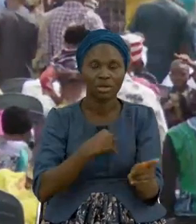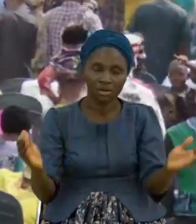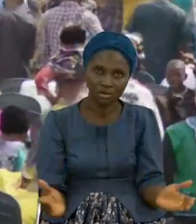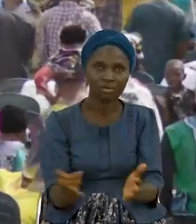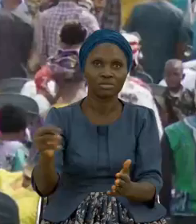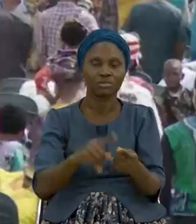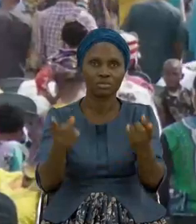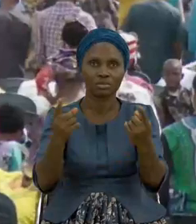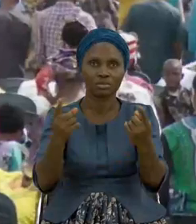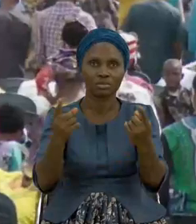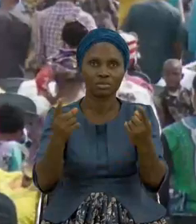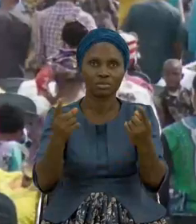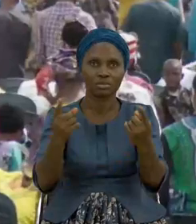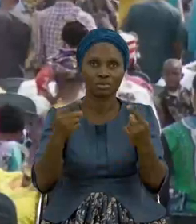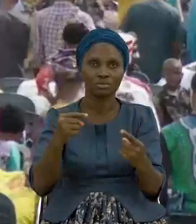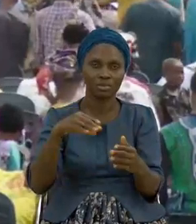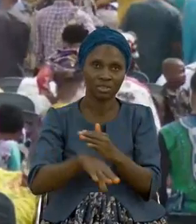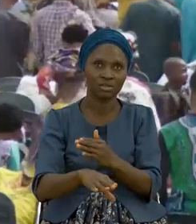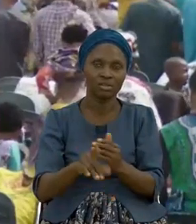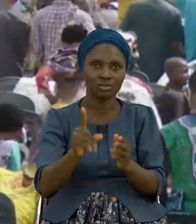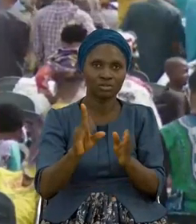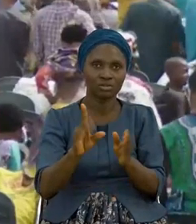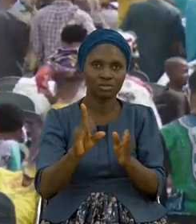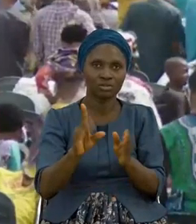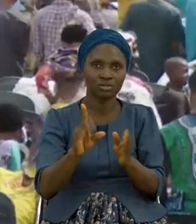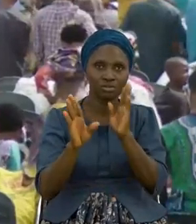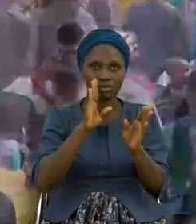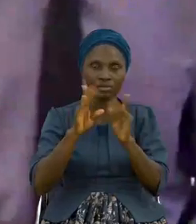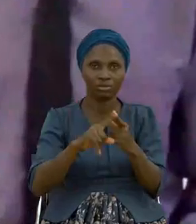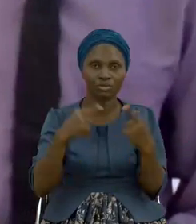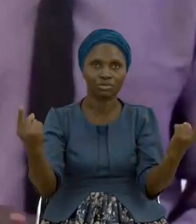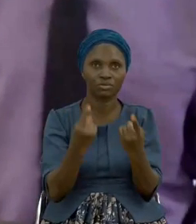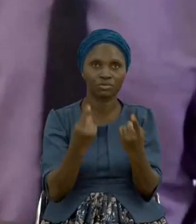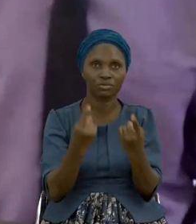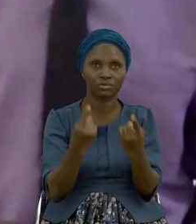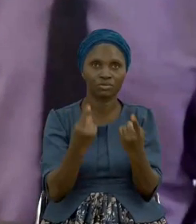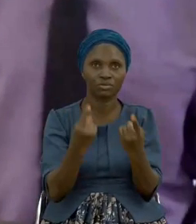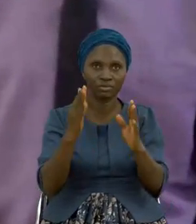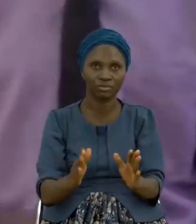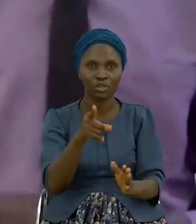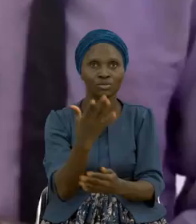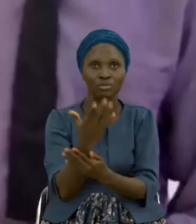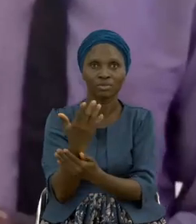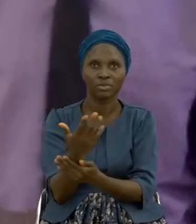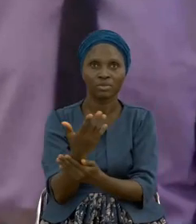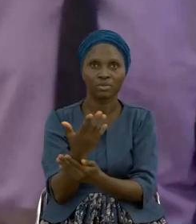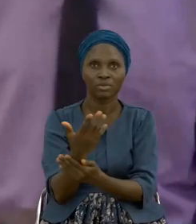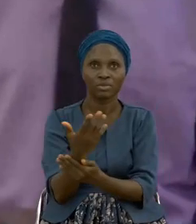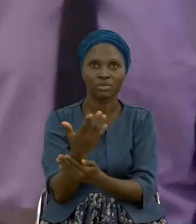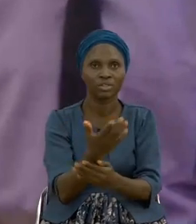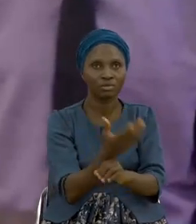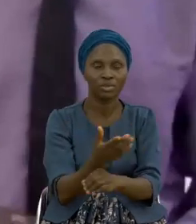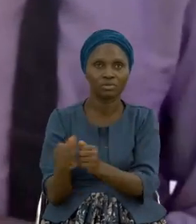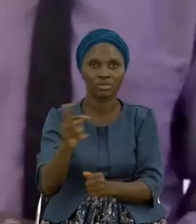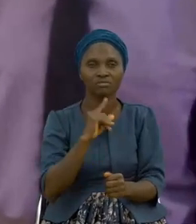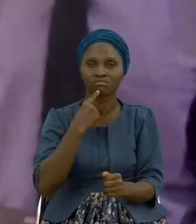to sinners you please for them earnestly the destroy page